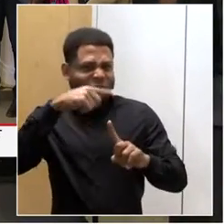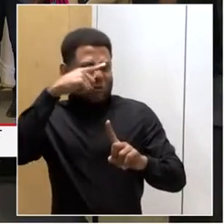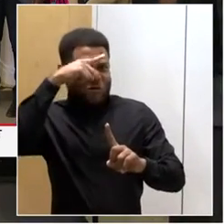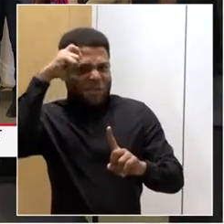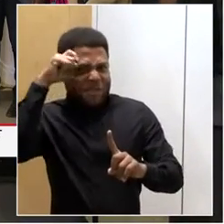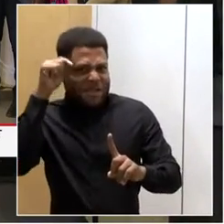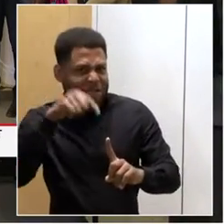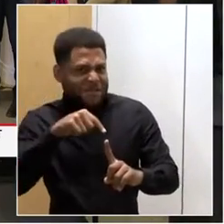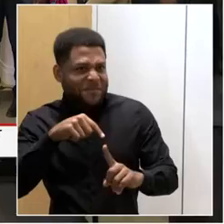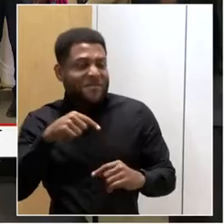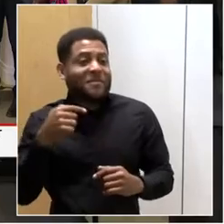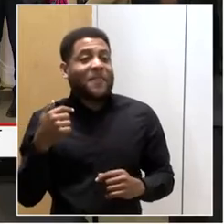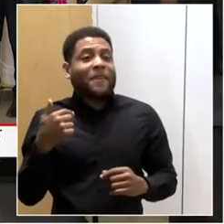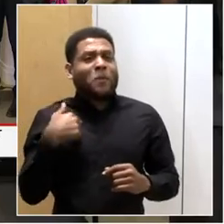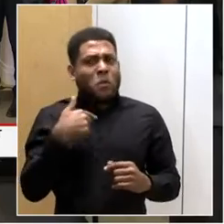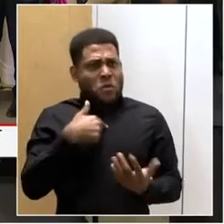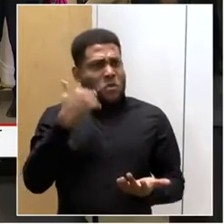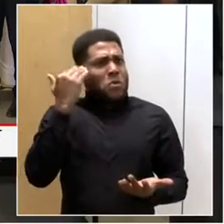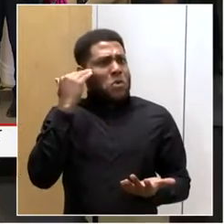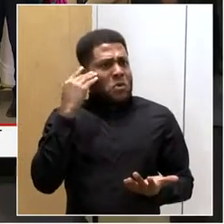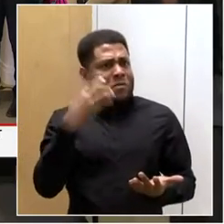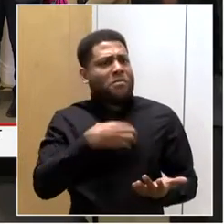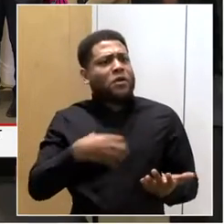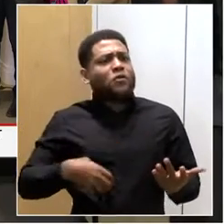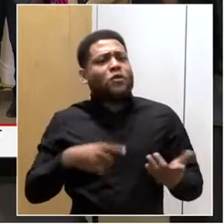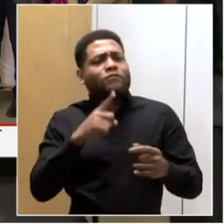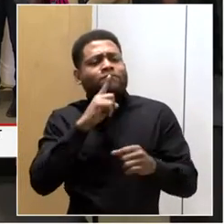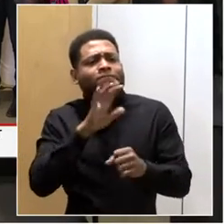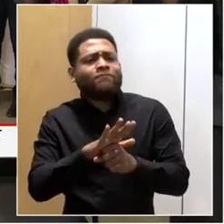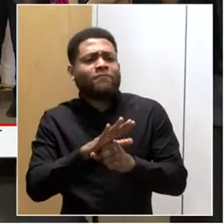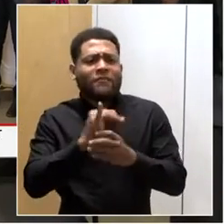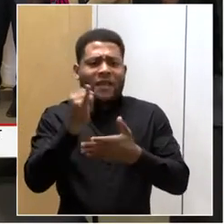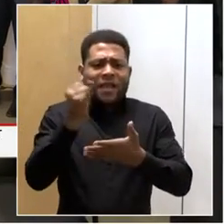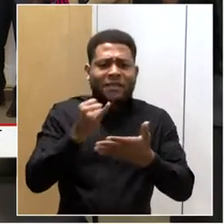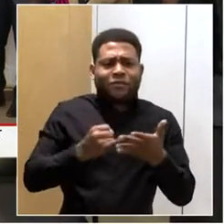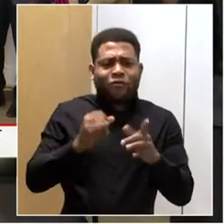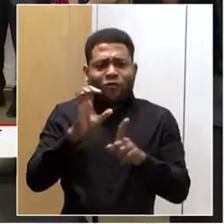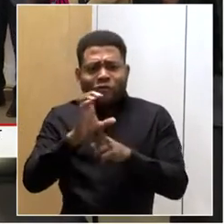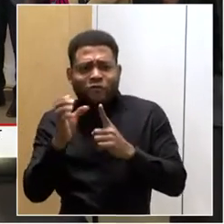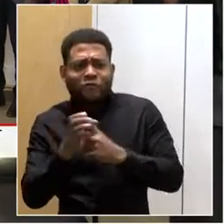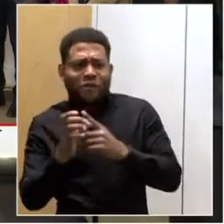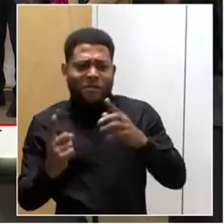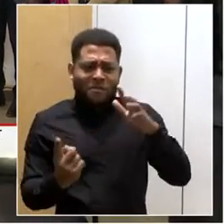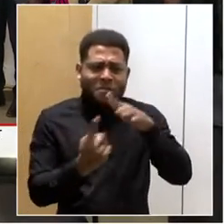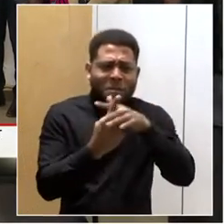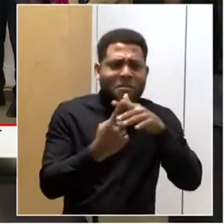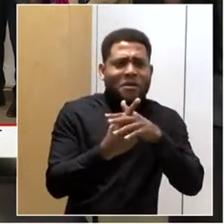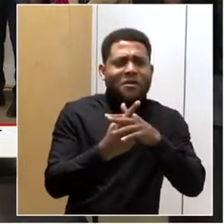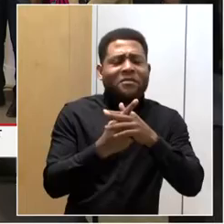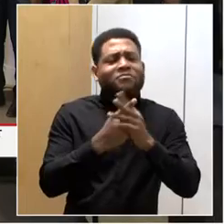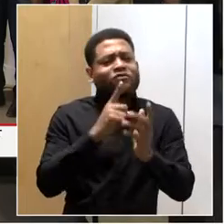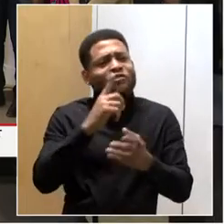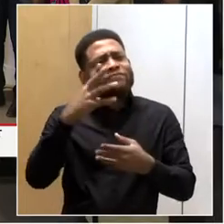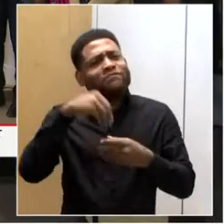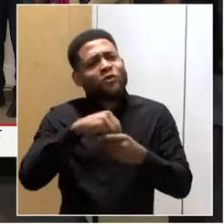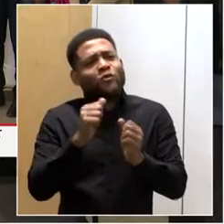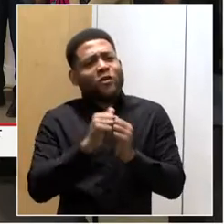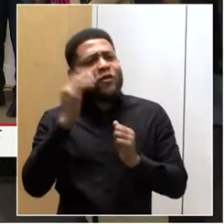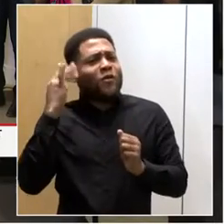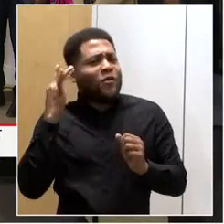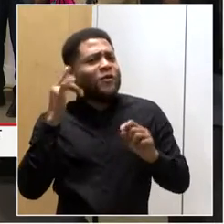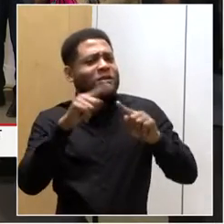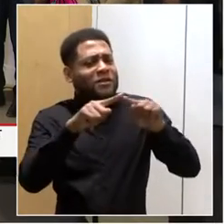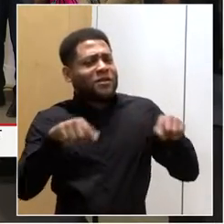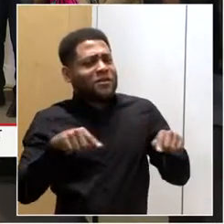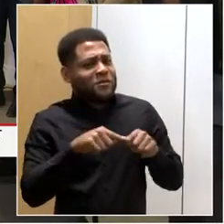art, culture, activations, and pop-ups, which are such a big part of the Golden Triangle experience. And in case